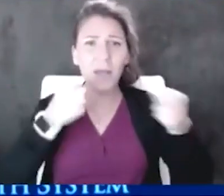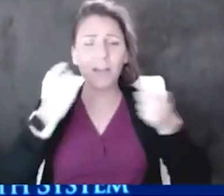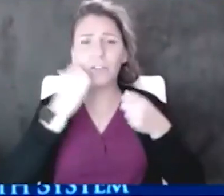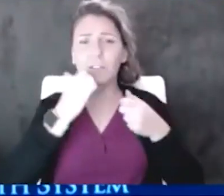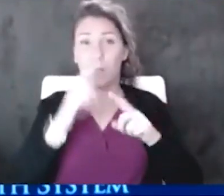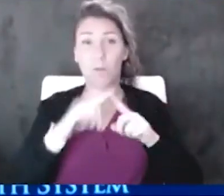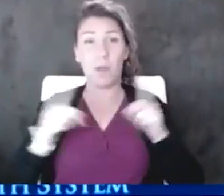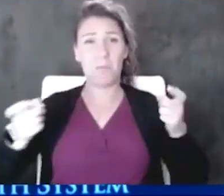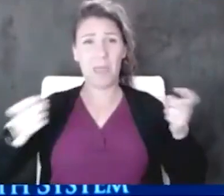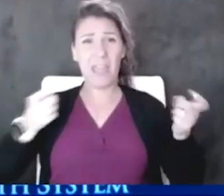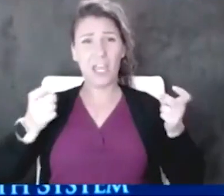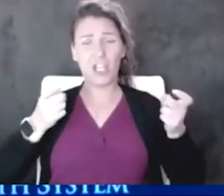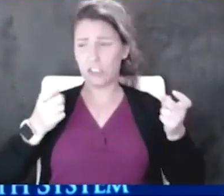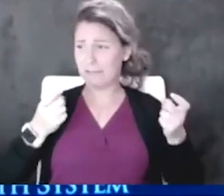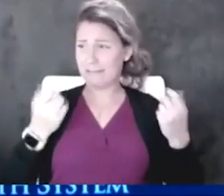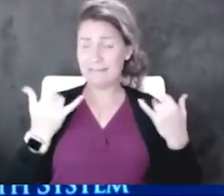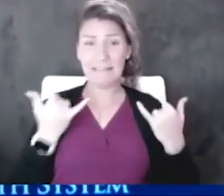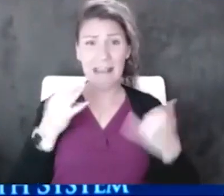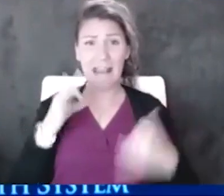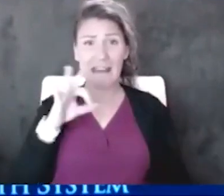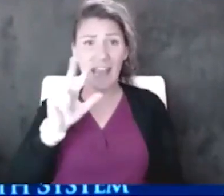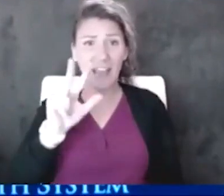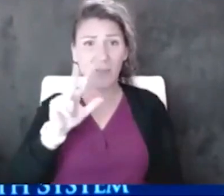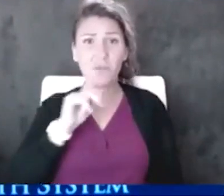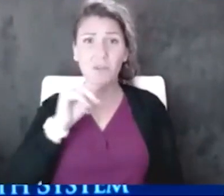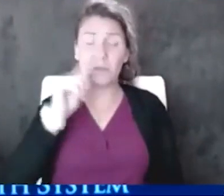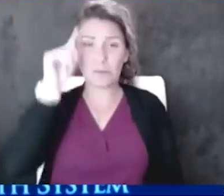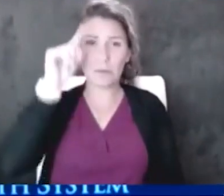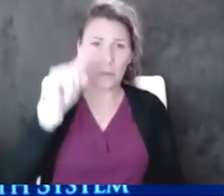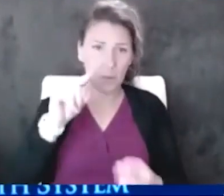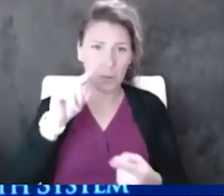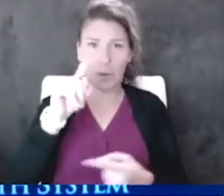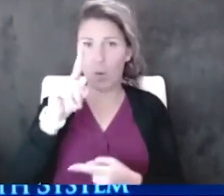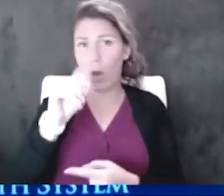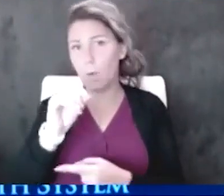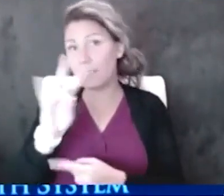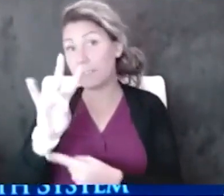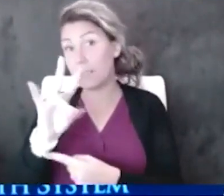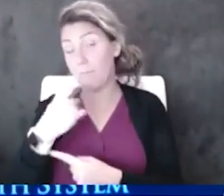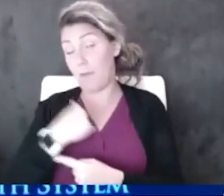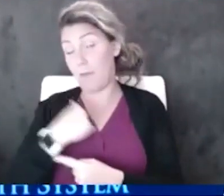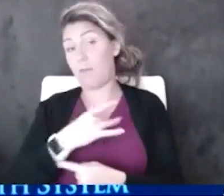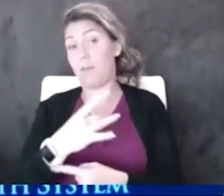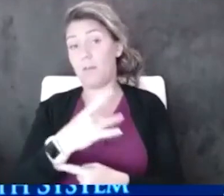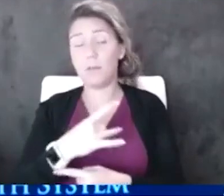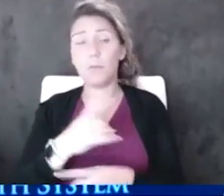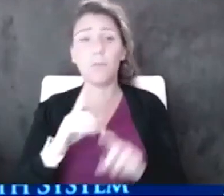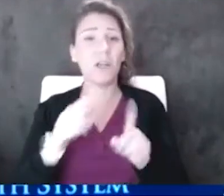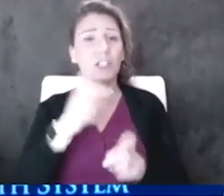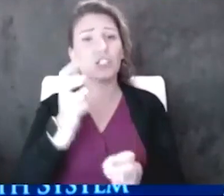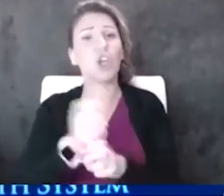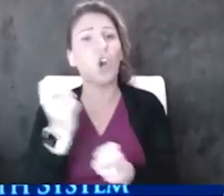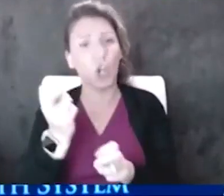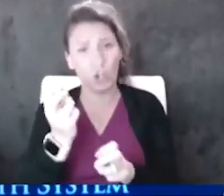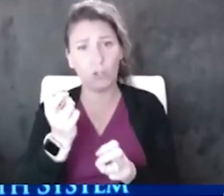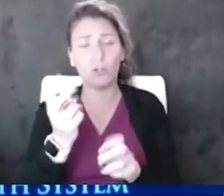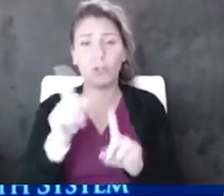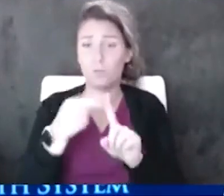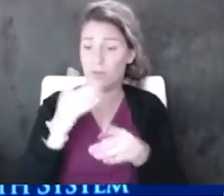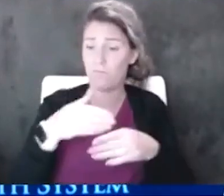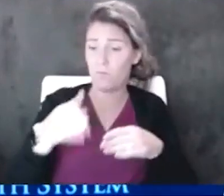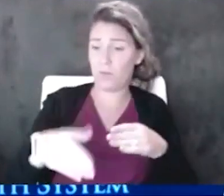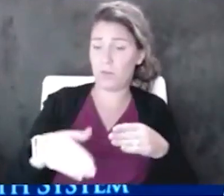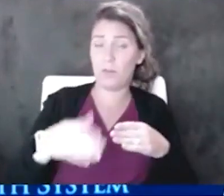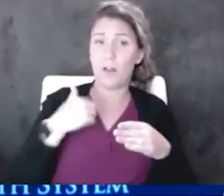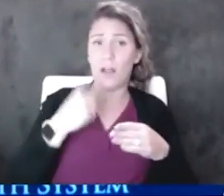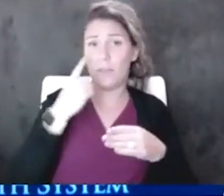today 93, which is coming down from 107, which I like, it's harder. So I think, when will it end? I think COVID-19